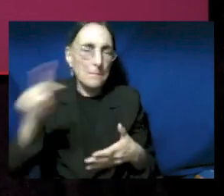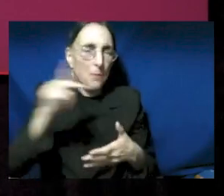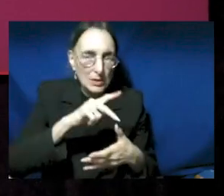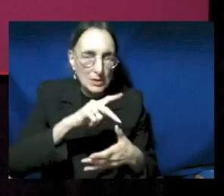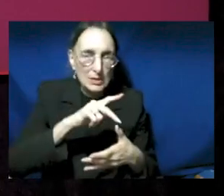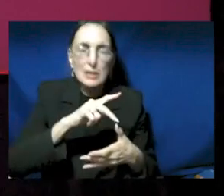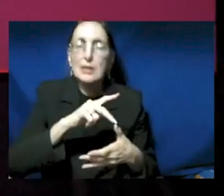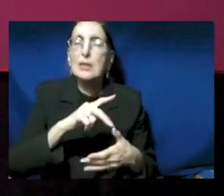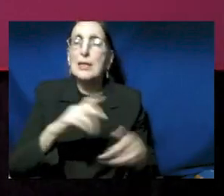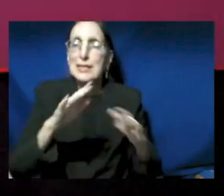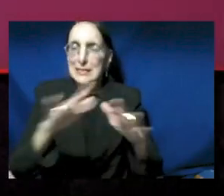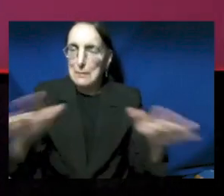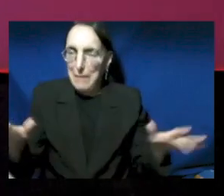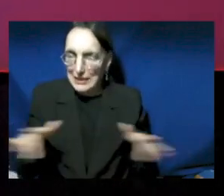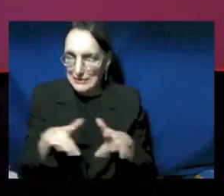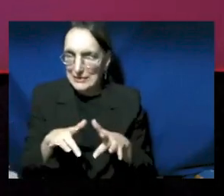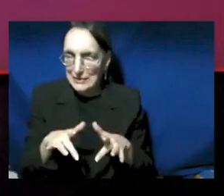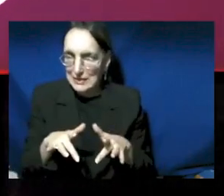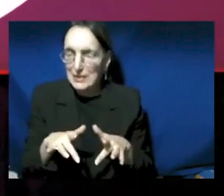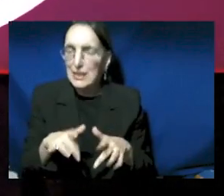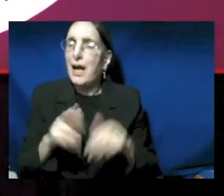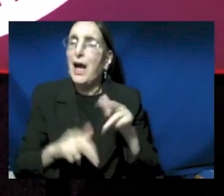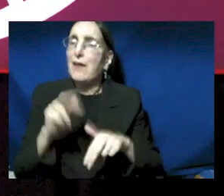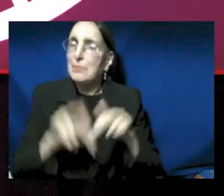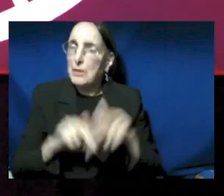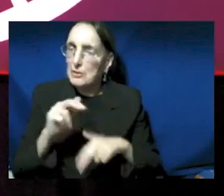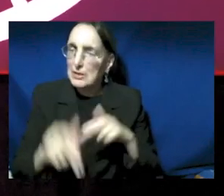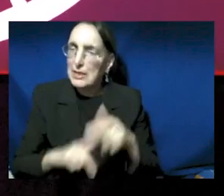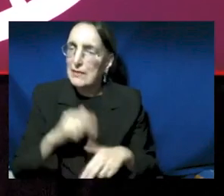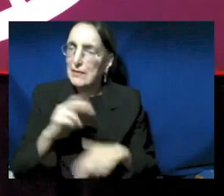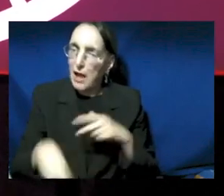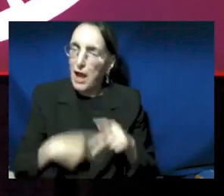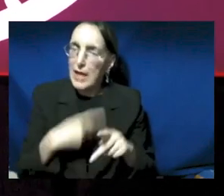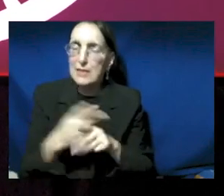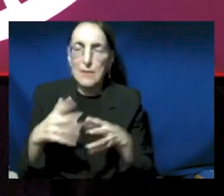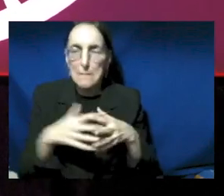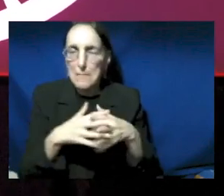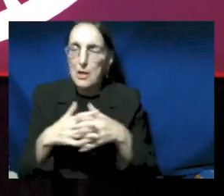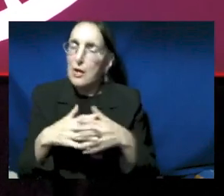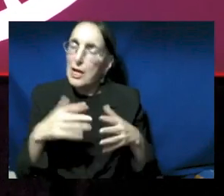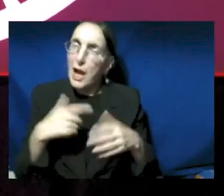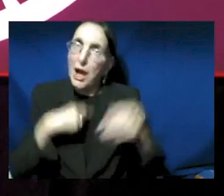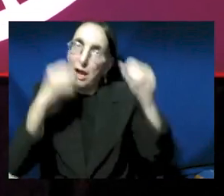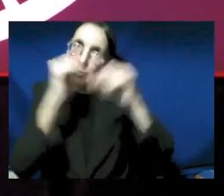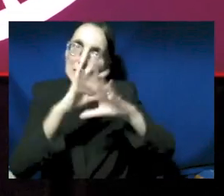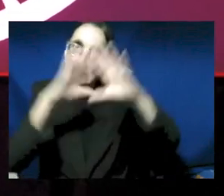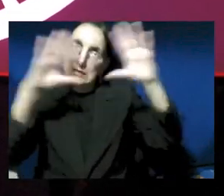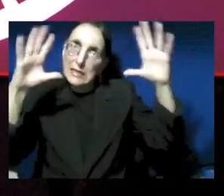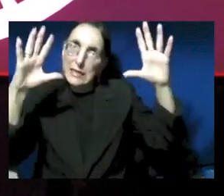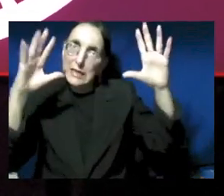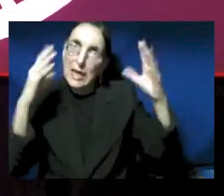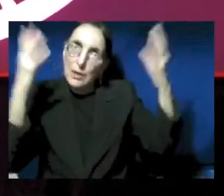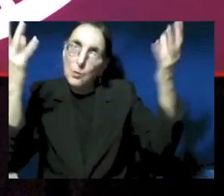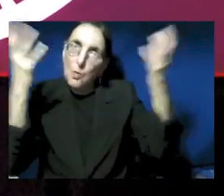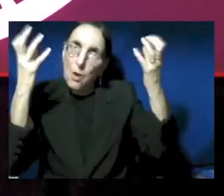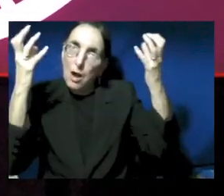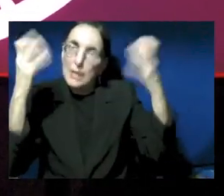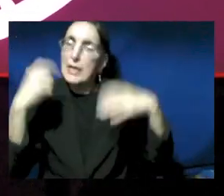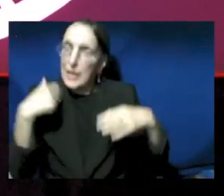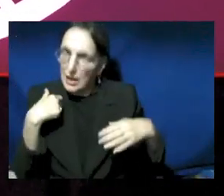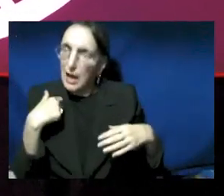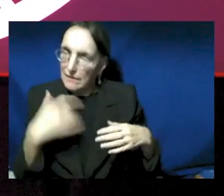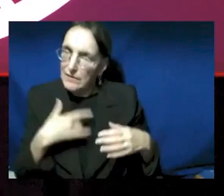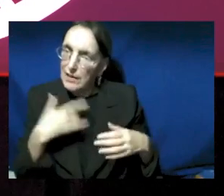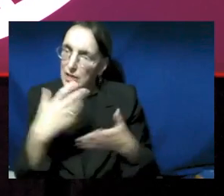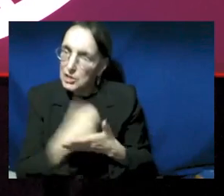the most important space of building the kind of America that I see and desire, and I think I deserve, is going